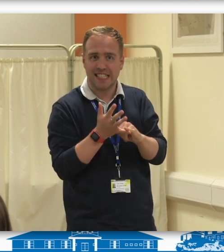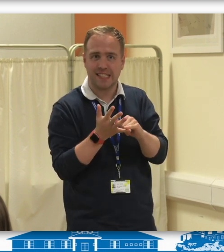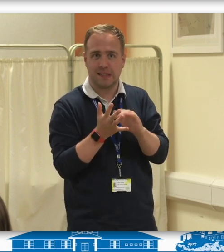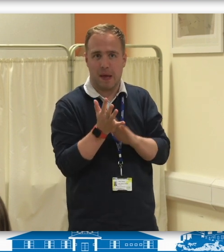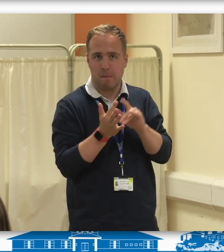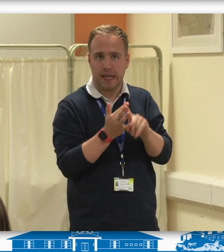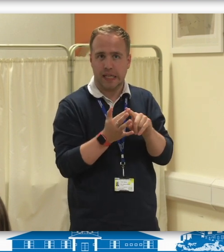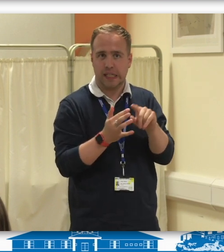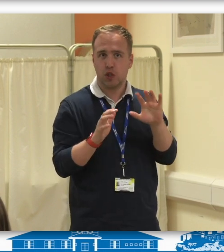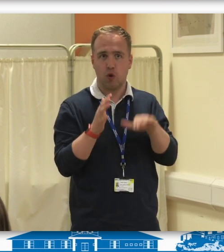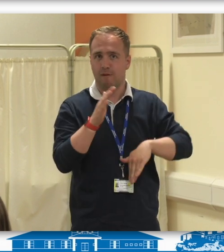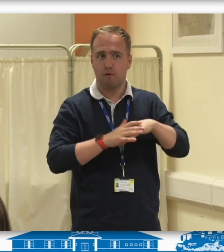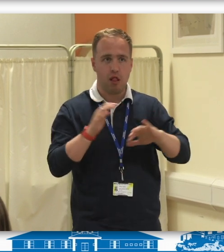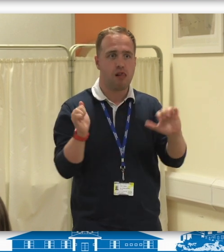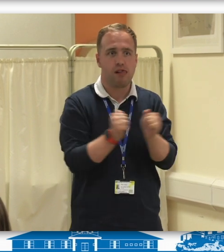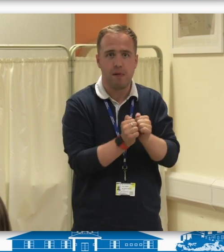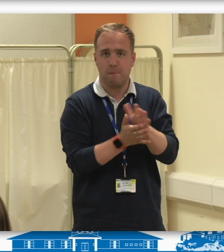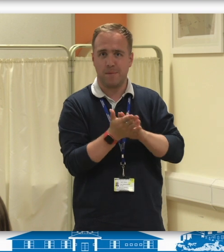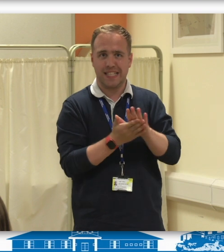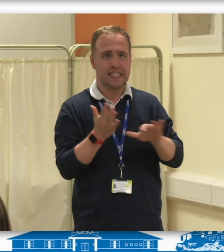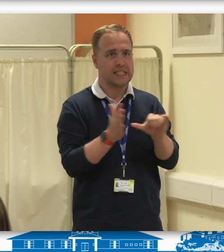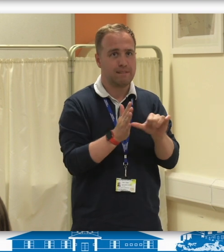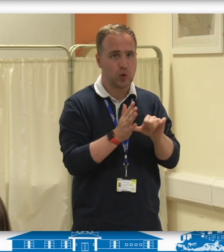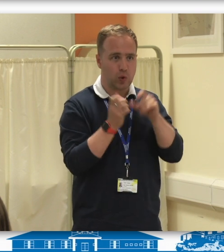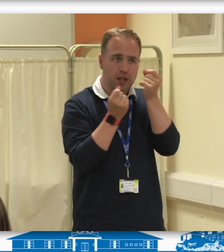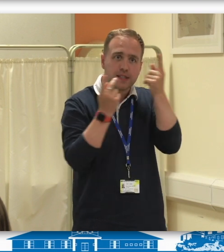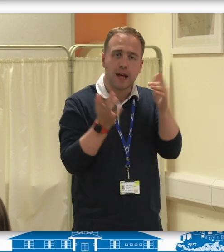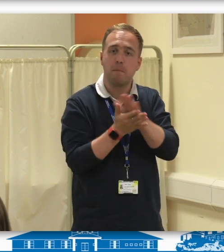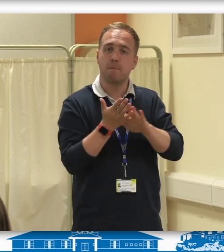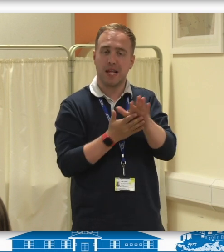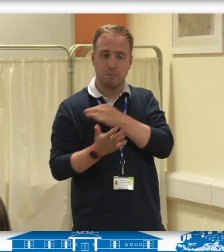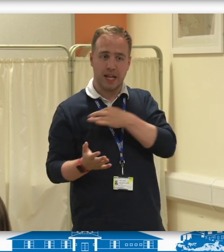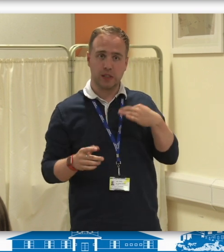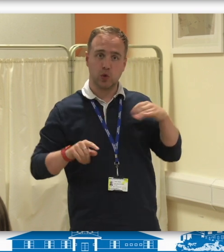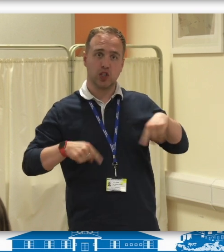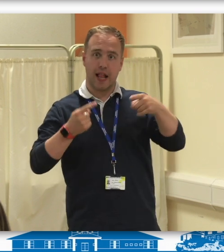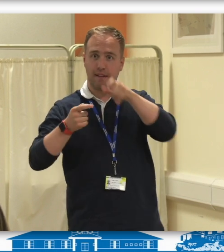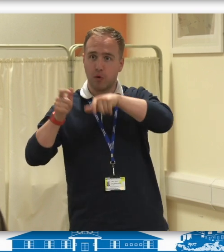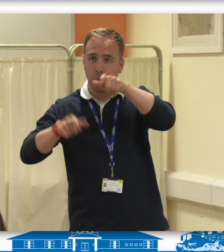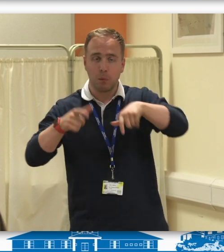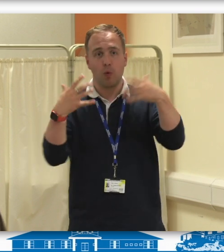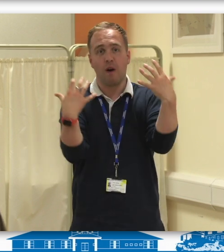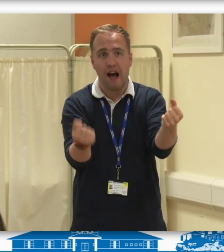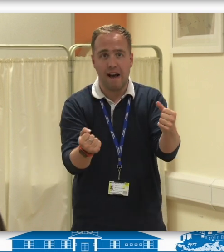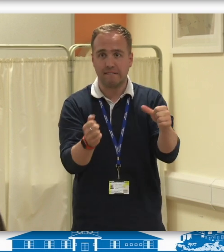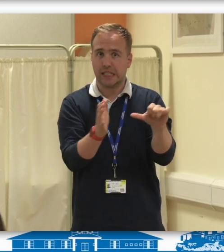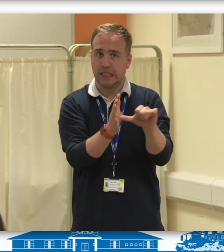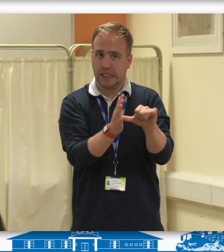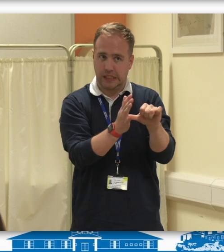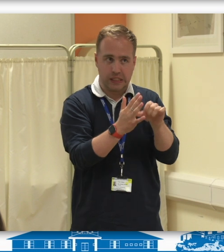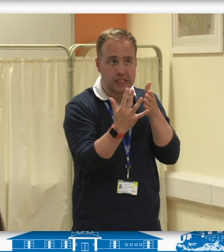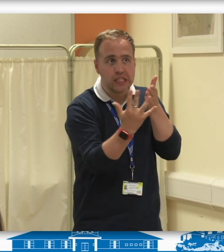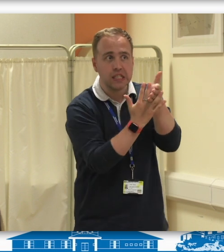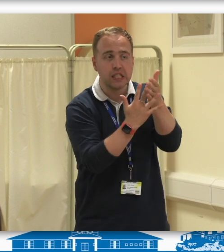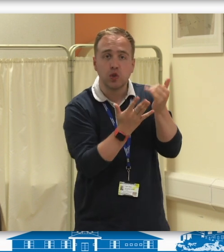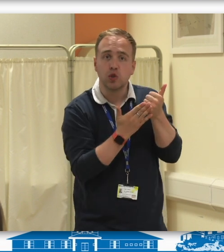and diagnosis difficult. And it also compounds the medical challenges faced by people with ME and further hinders access